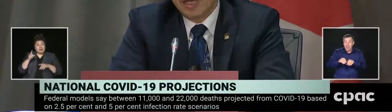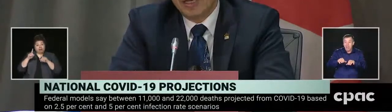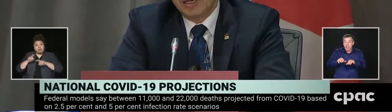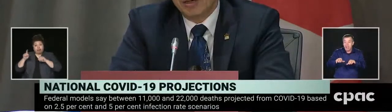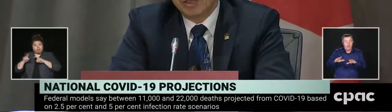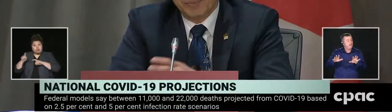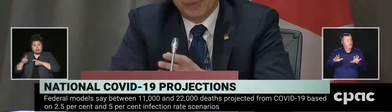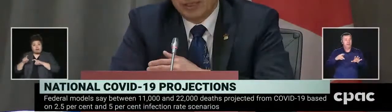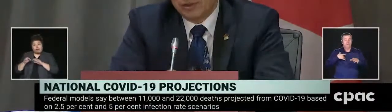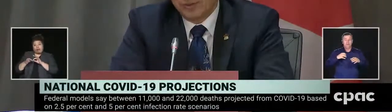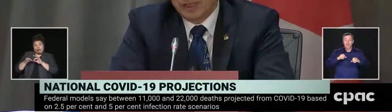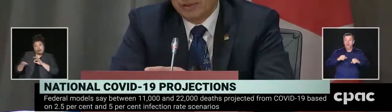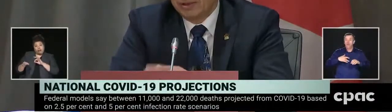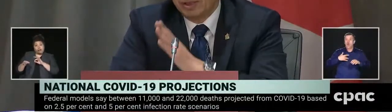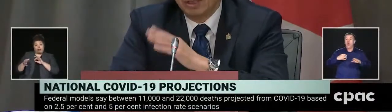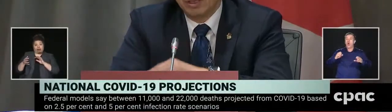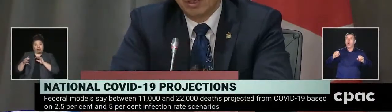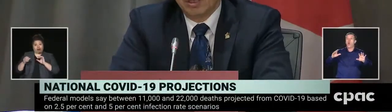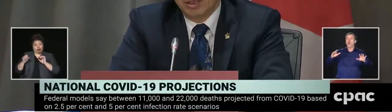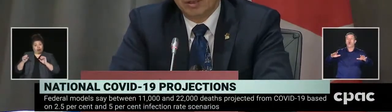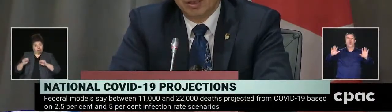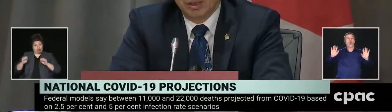mesures et on a peut-être